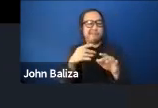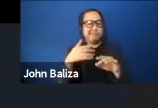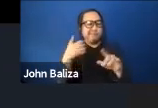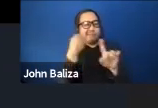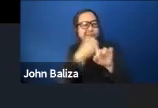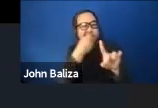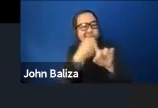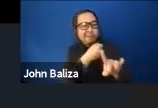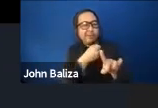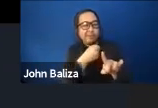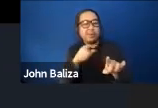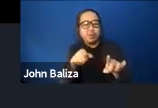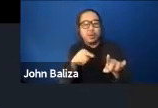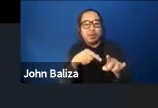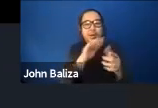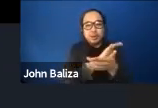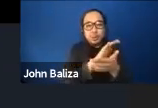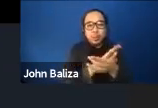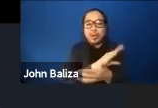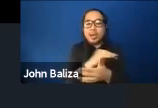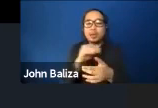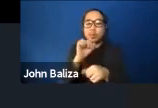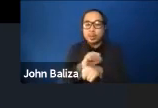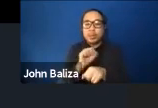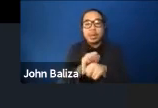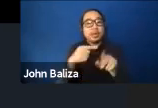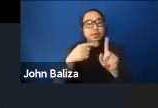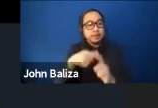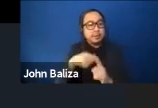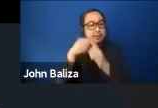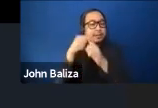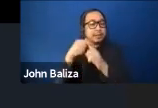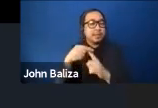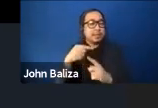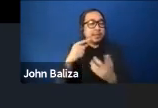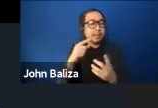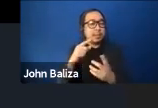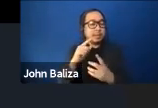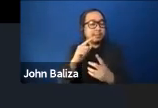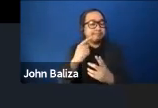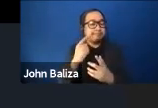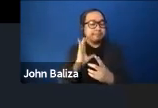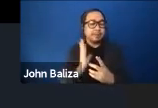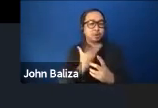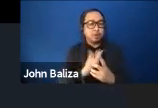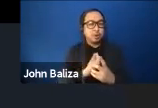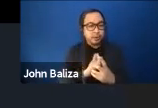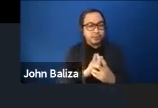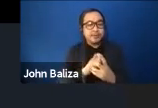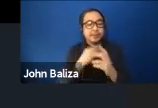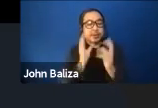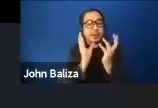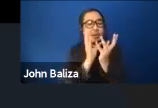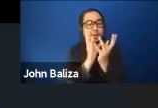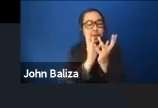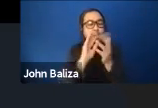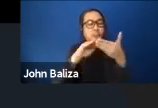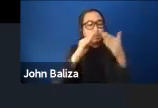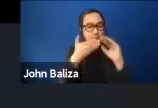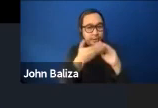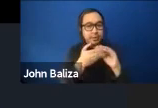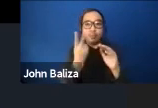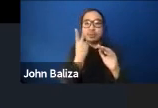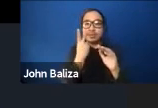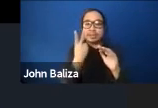especially trans community who are more visible of their identity. You can find this research on a website